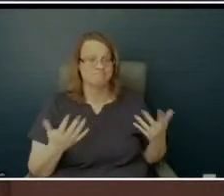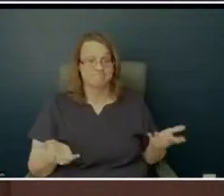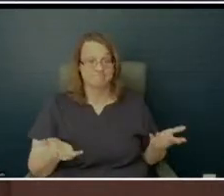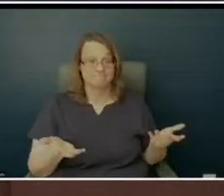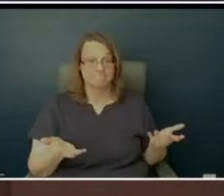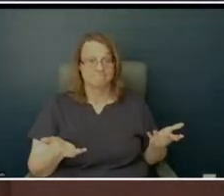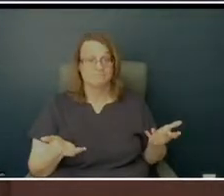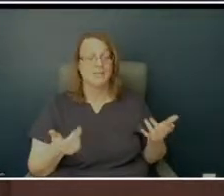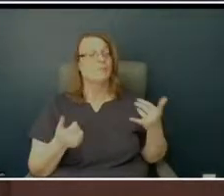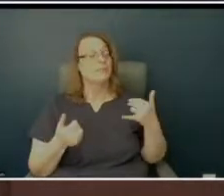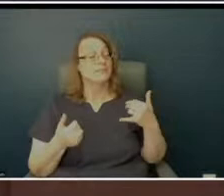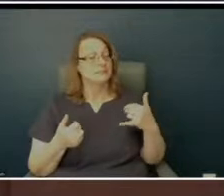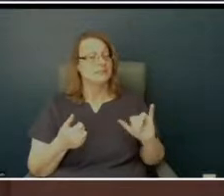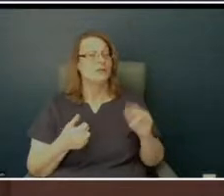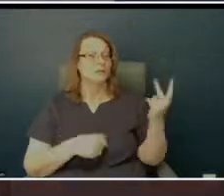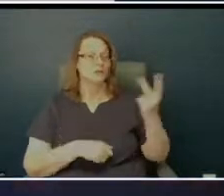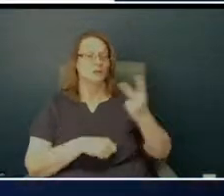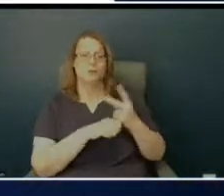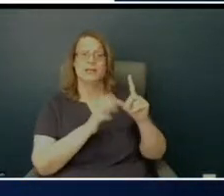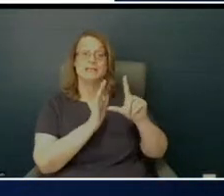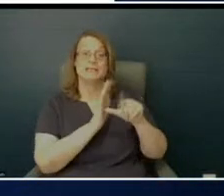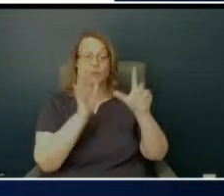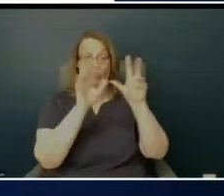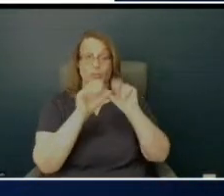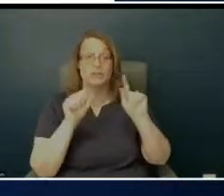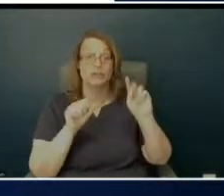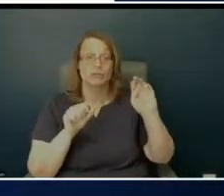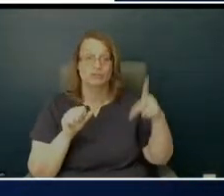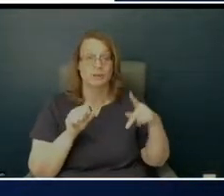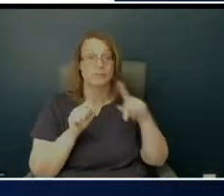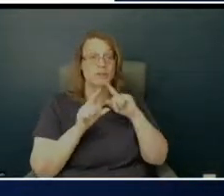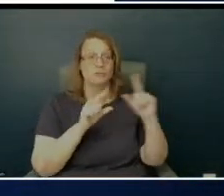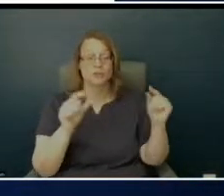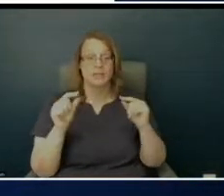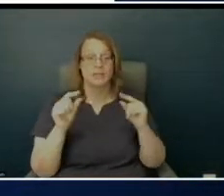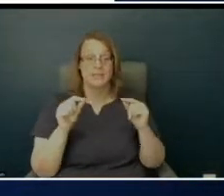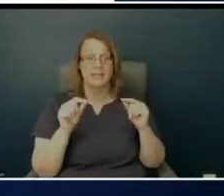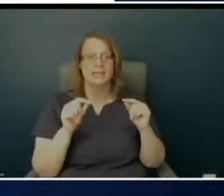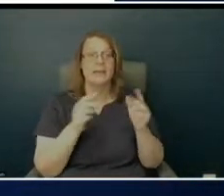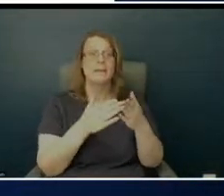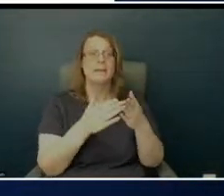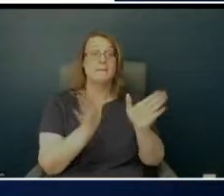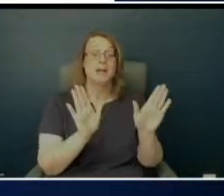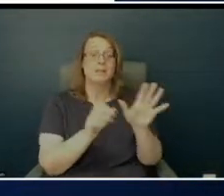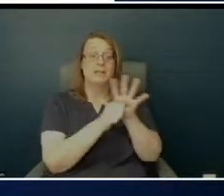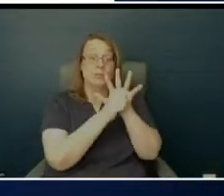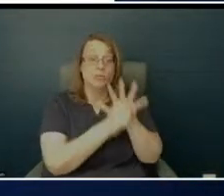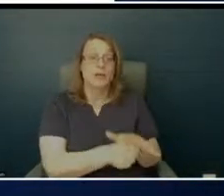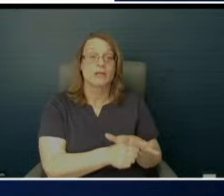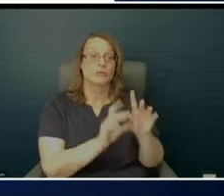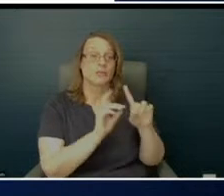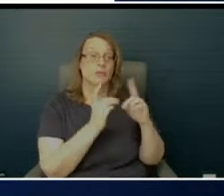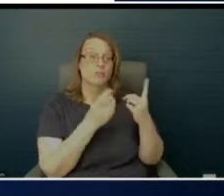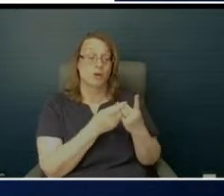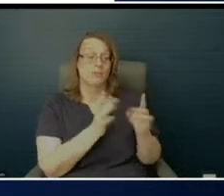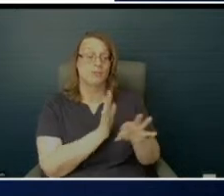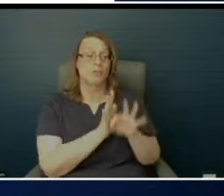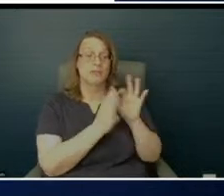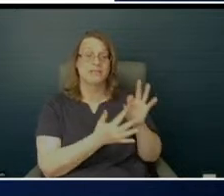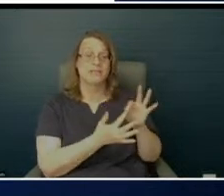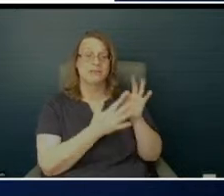later, we have President Trump tweeting, again publicly pressuring the department to appoint a special counsel. He said,